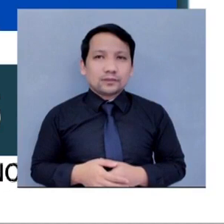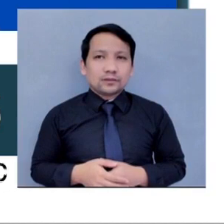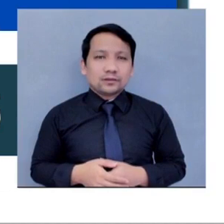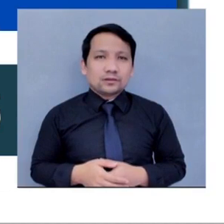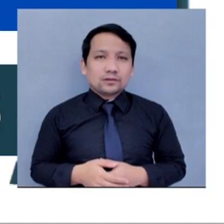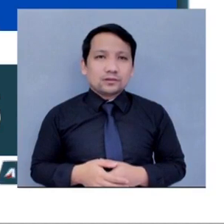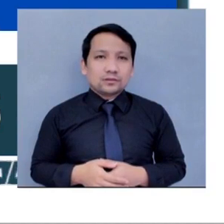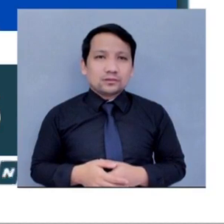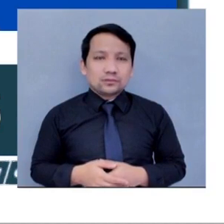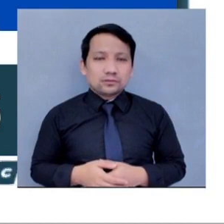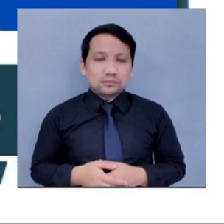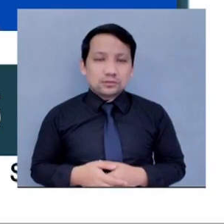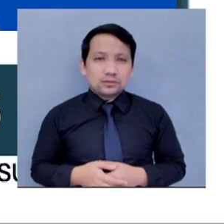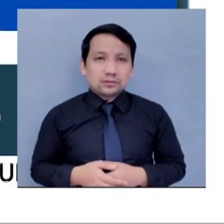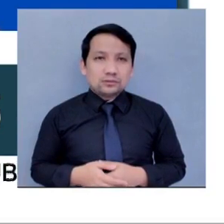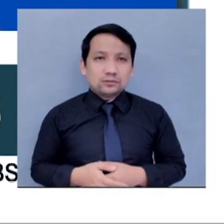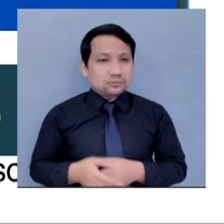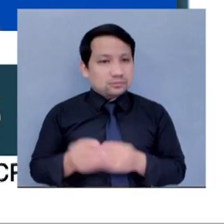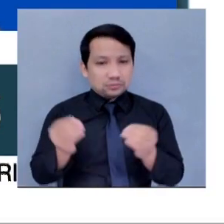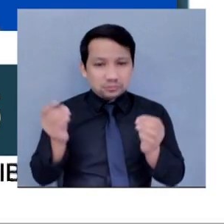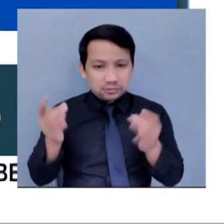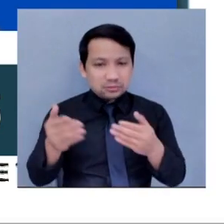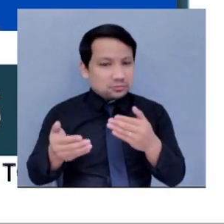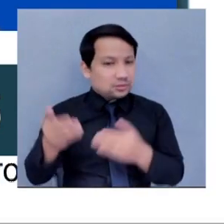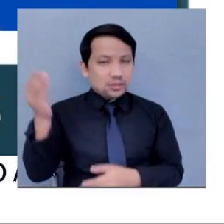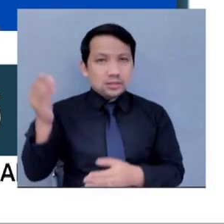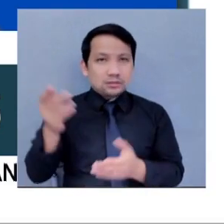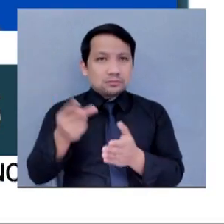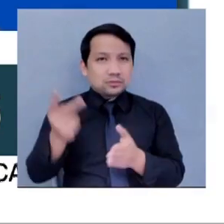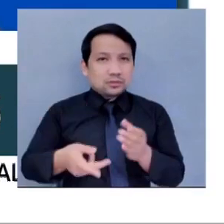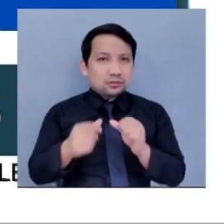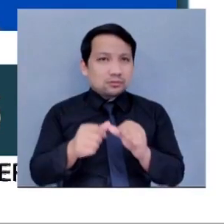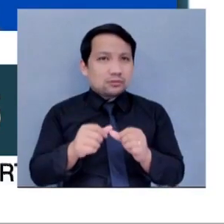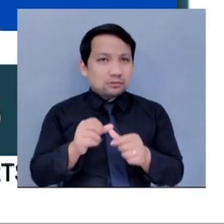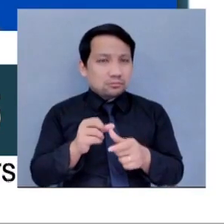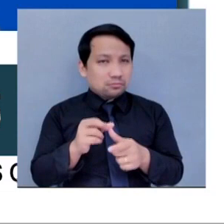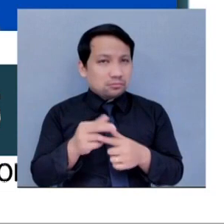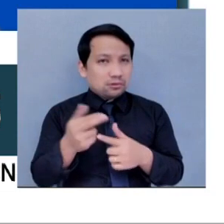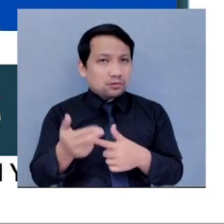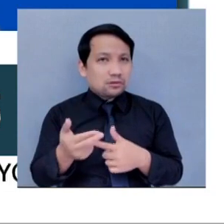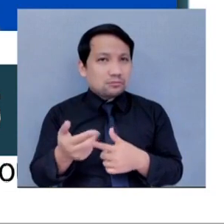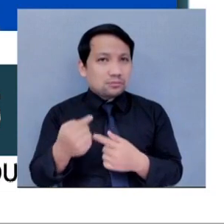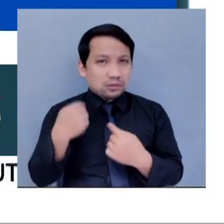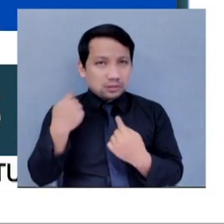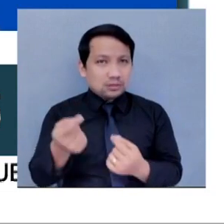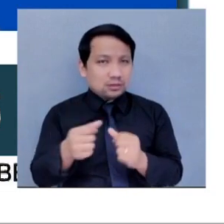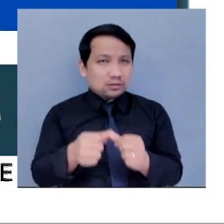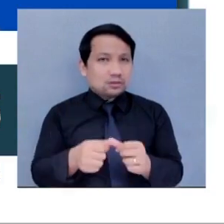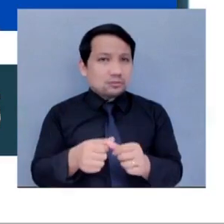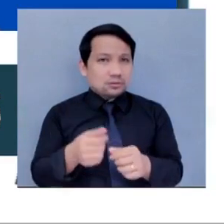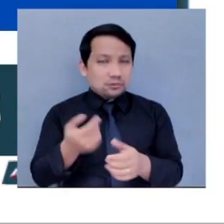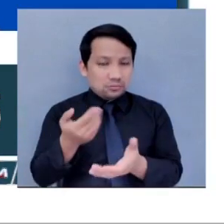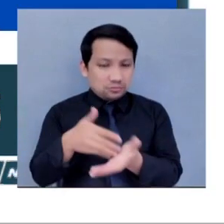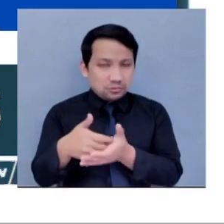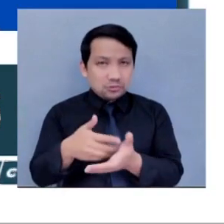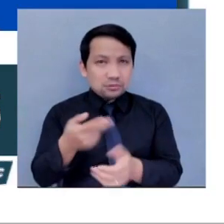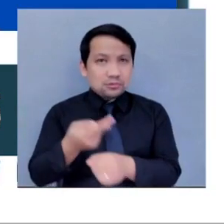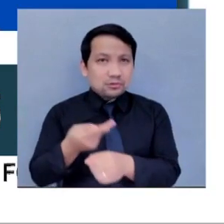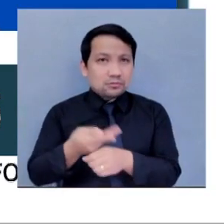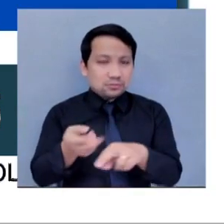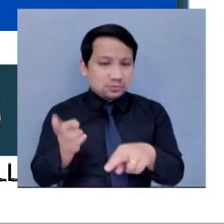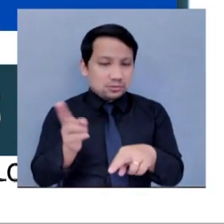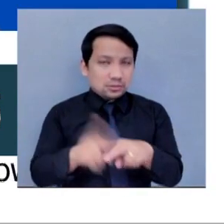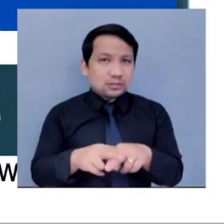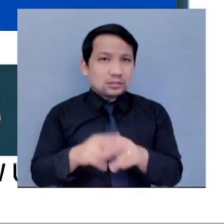overshadowing the risk of higher prices and of course the recent weaker peso that also added to inflation,